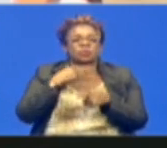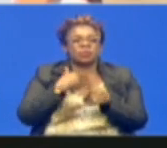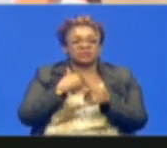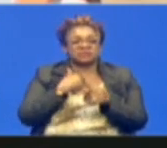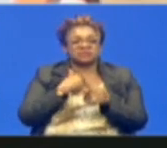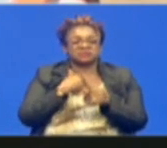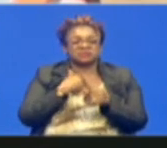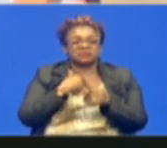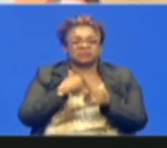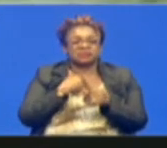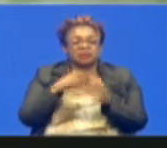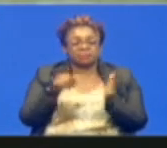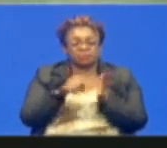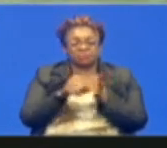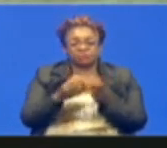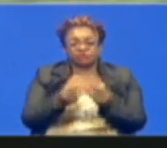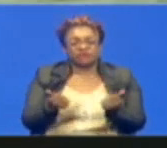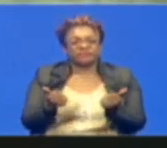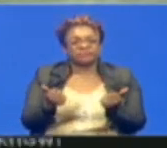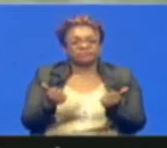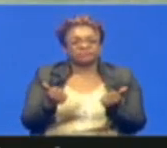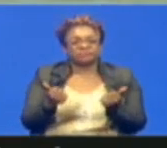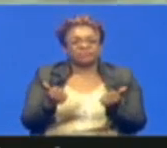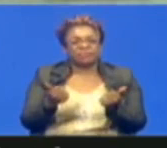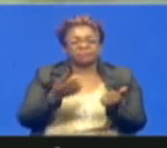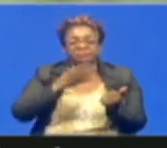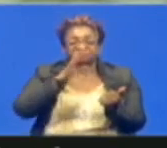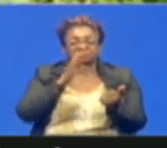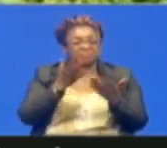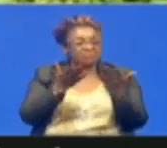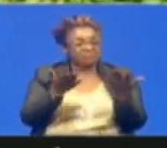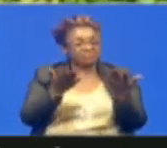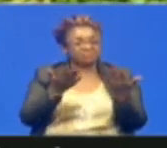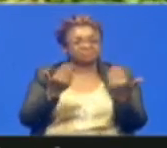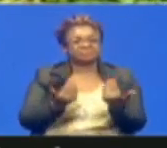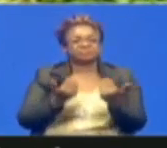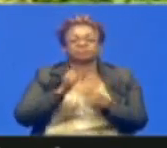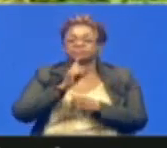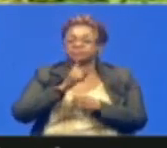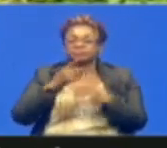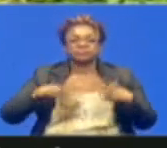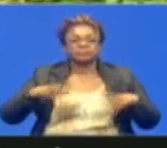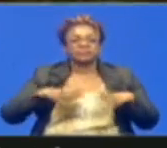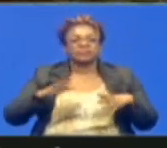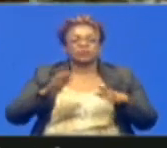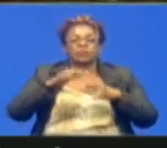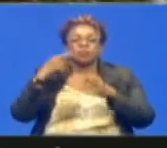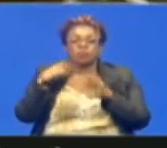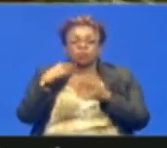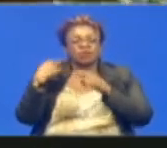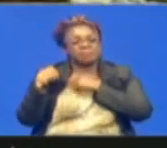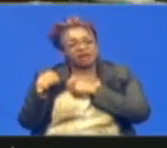of such a procurement in court. The Water Resources Authority had already cautioned people who depend on River Kiboko